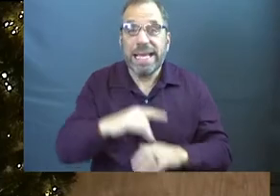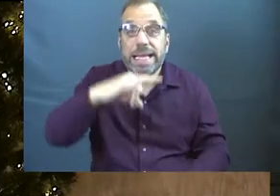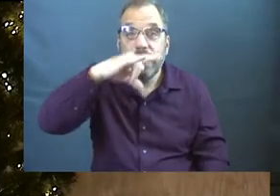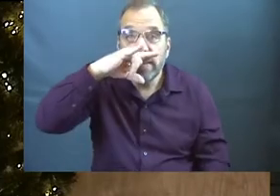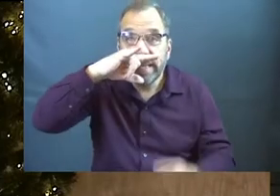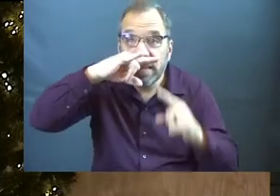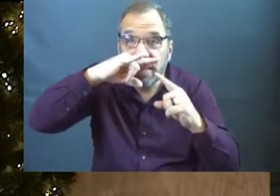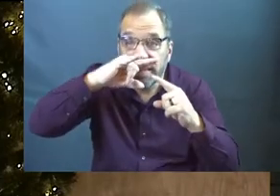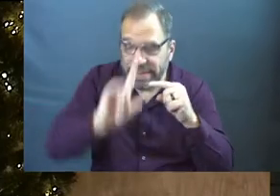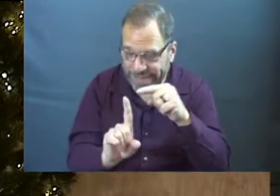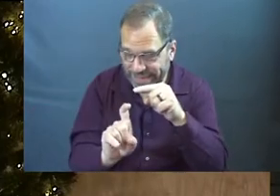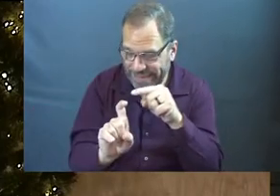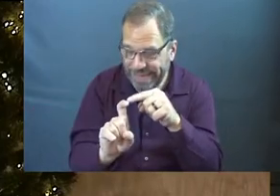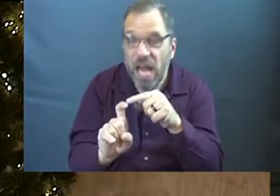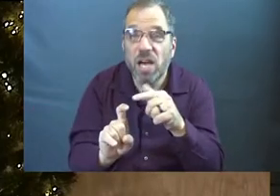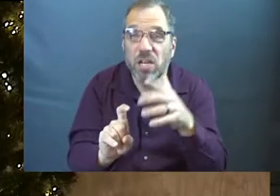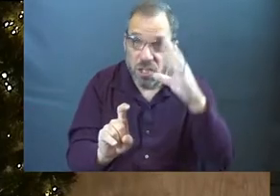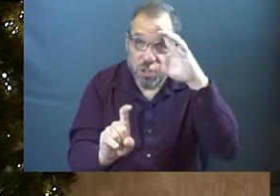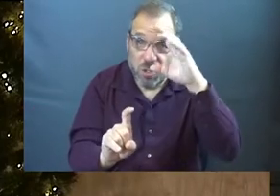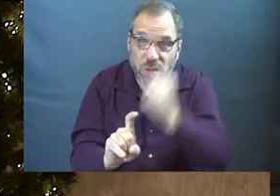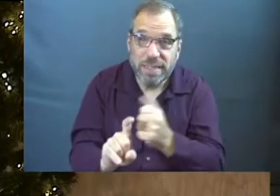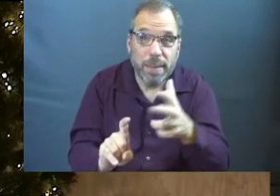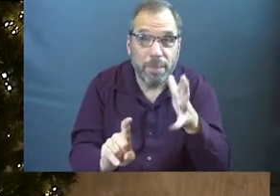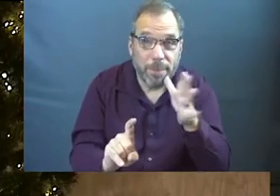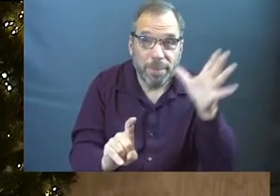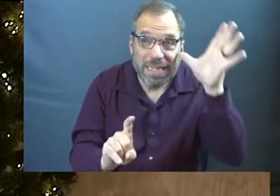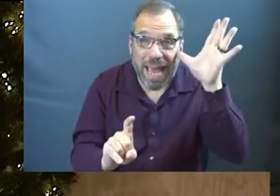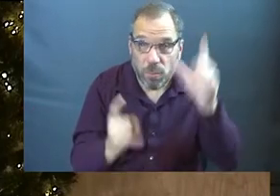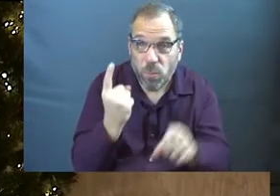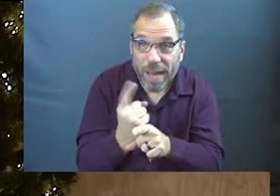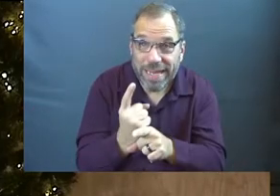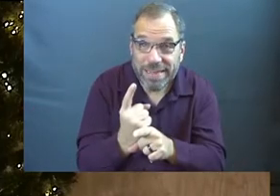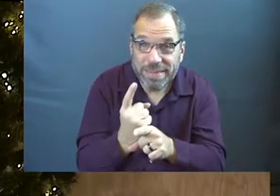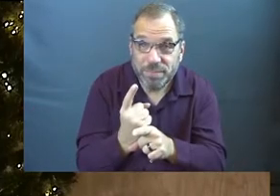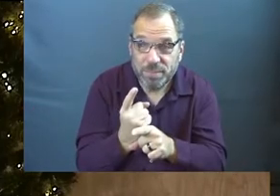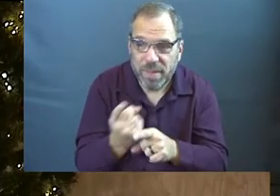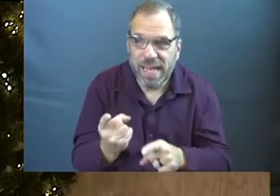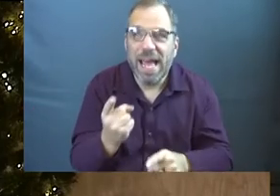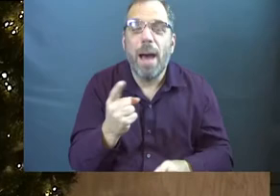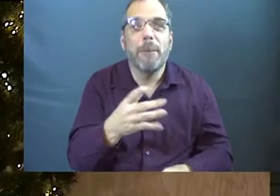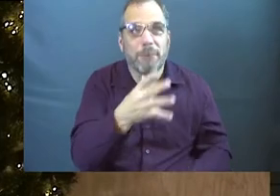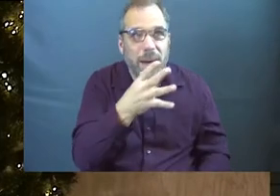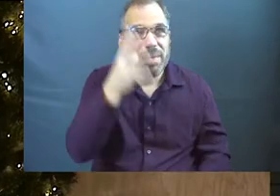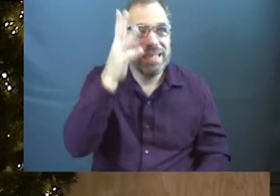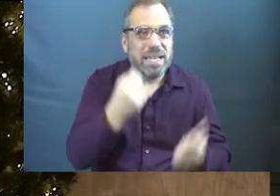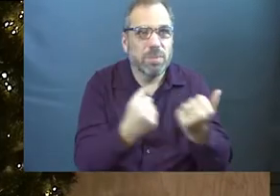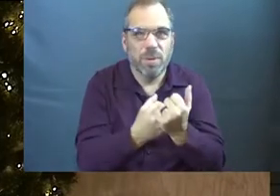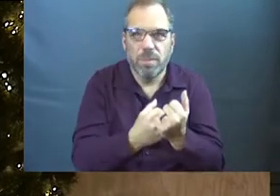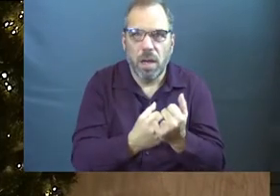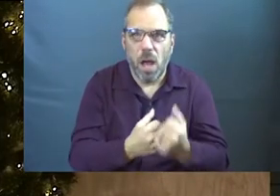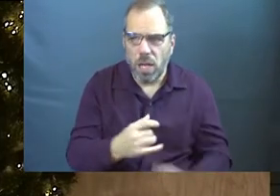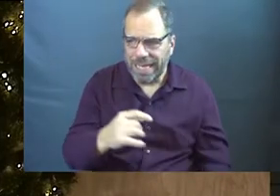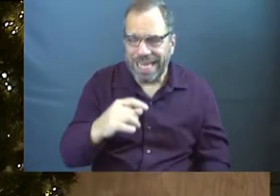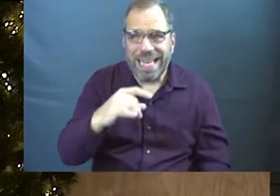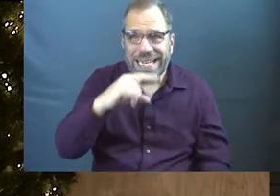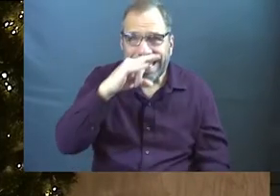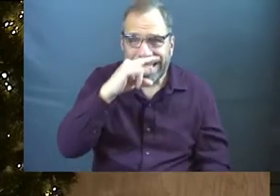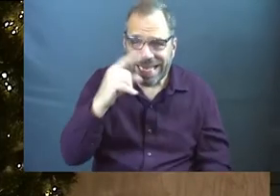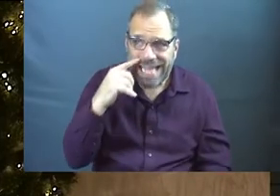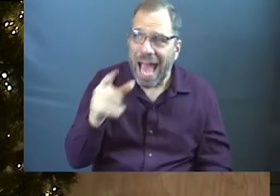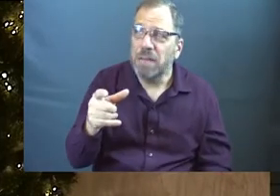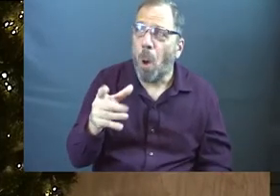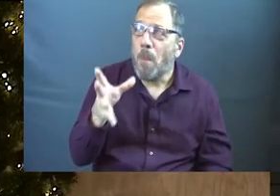lives, trusting mom and dad, right? They got me. You ever see the confidence in a toddler's